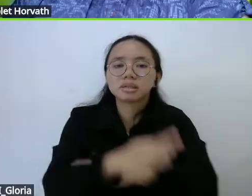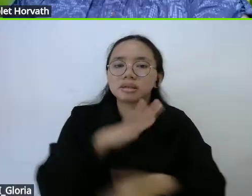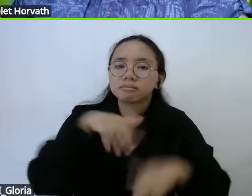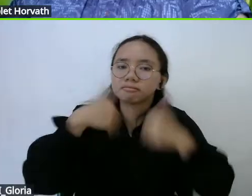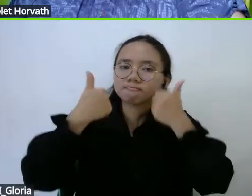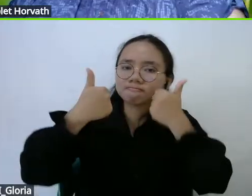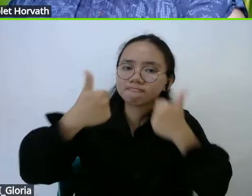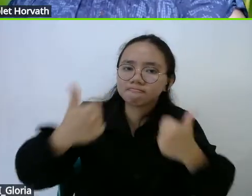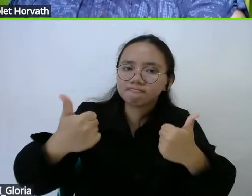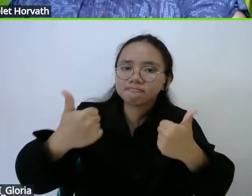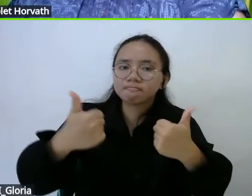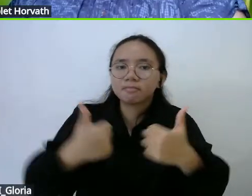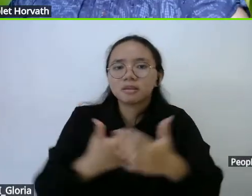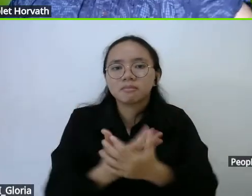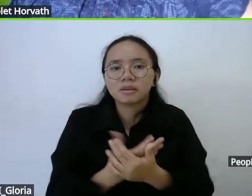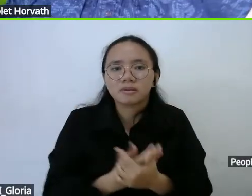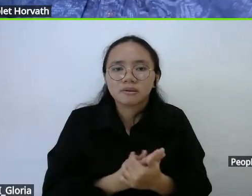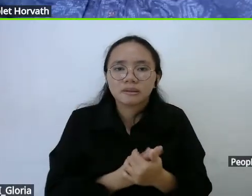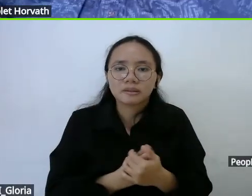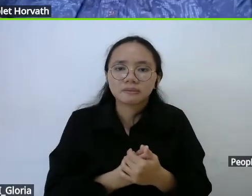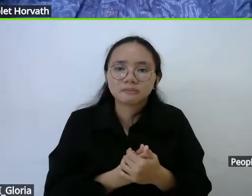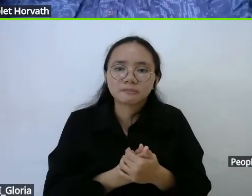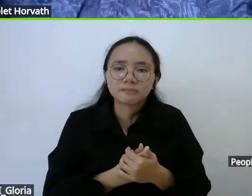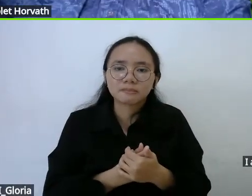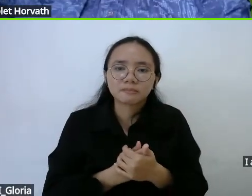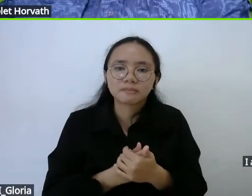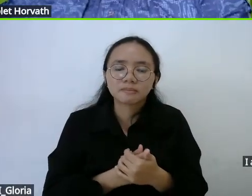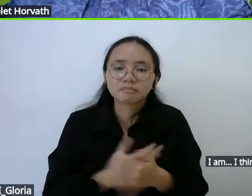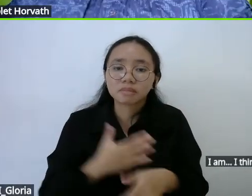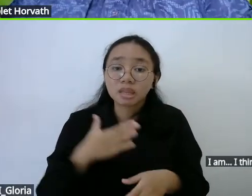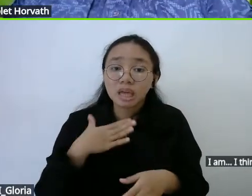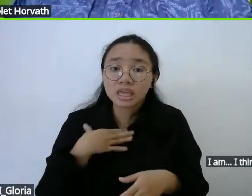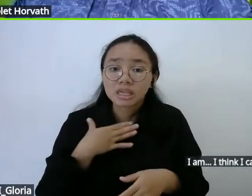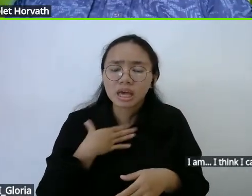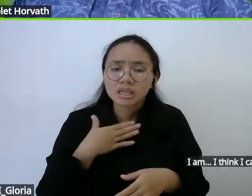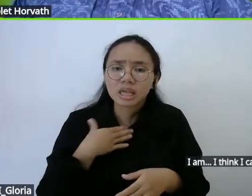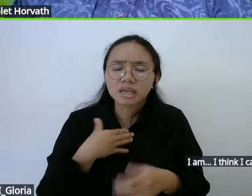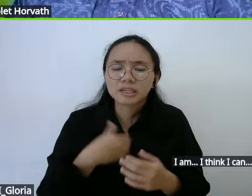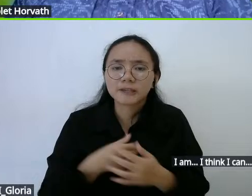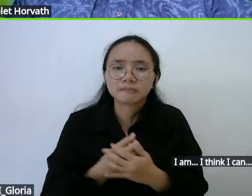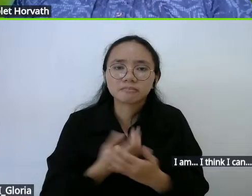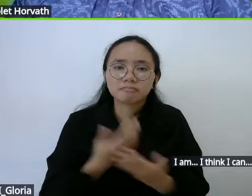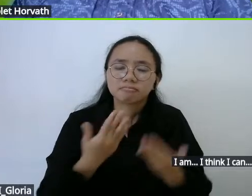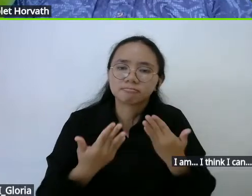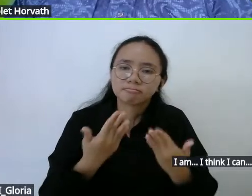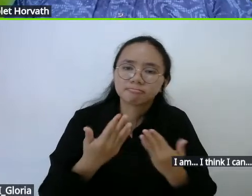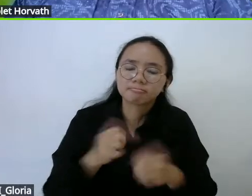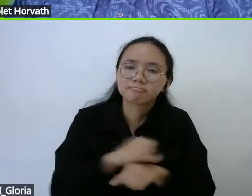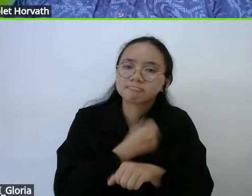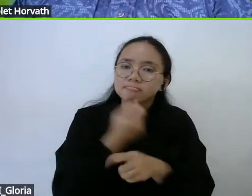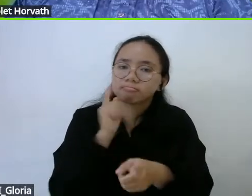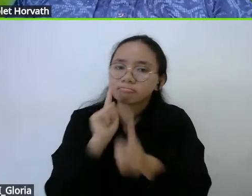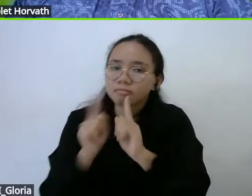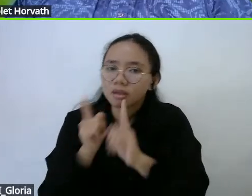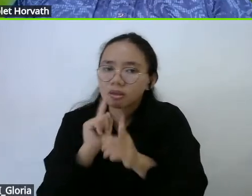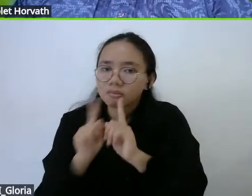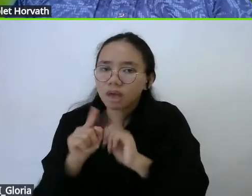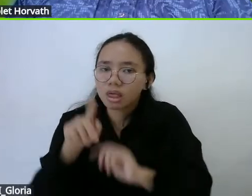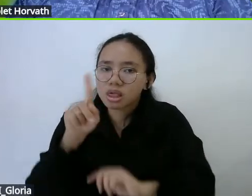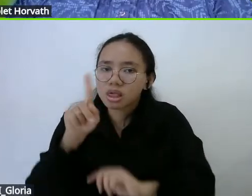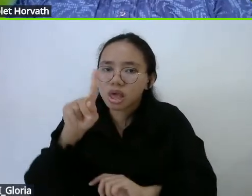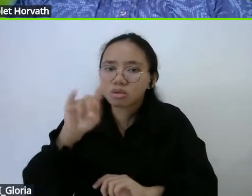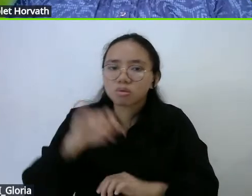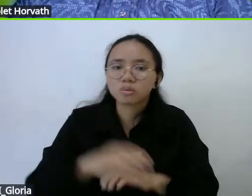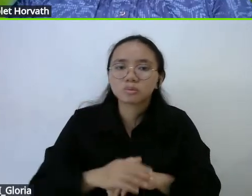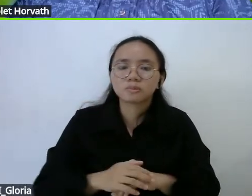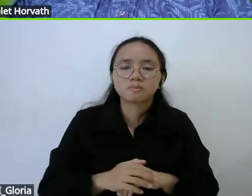I think I can, or hopefully answer both those questions in one. I practice all the things